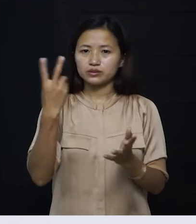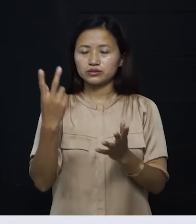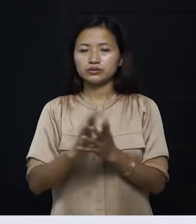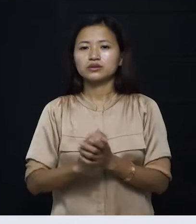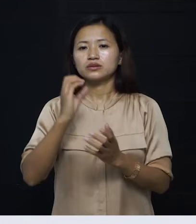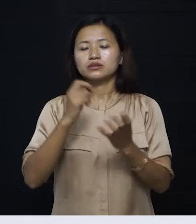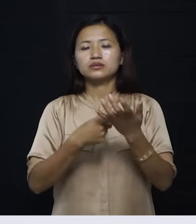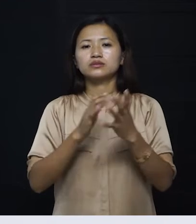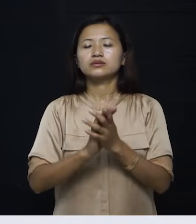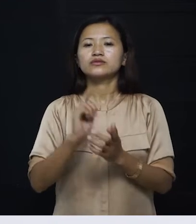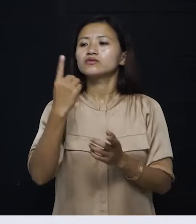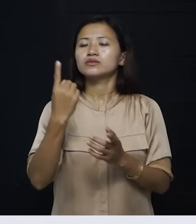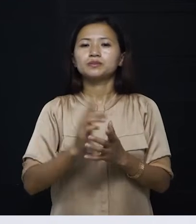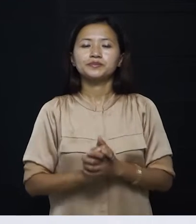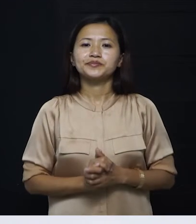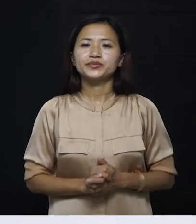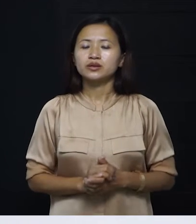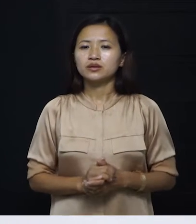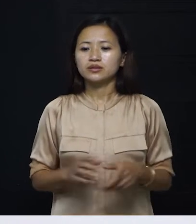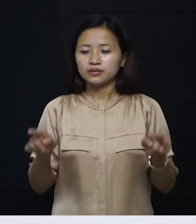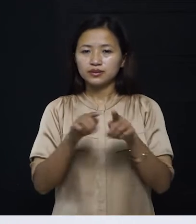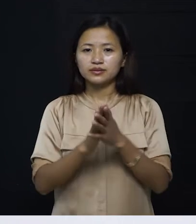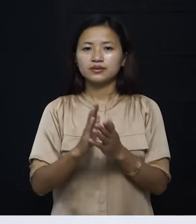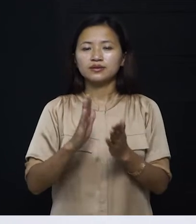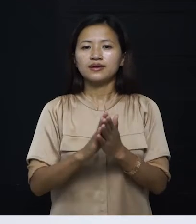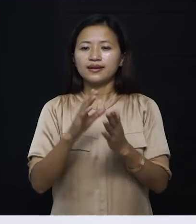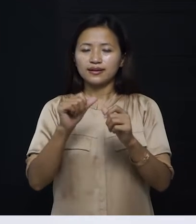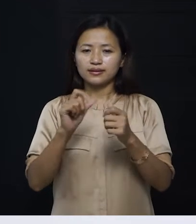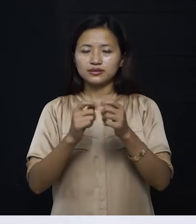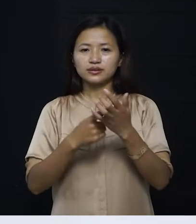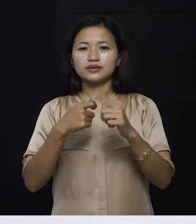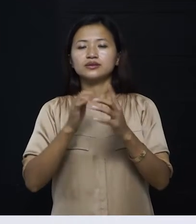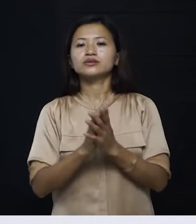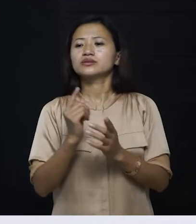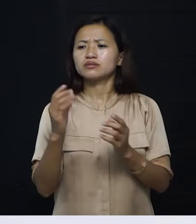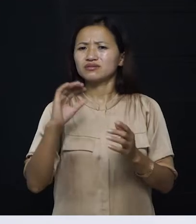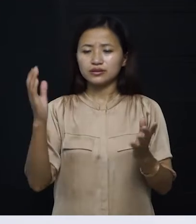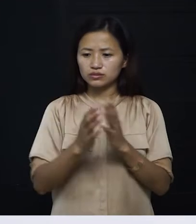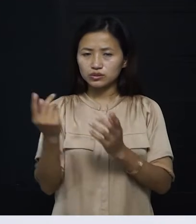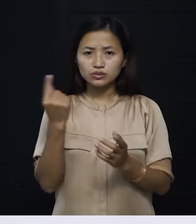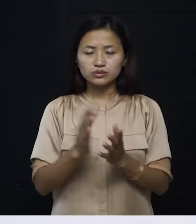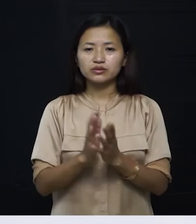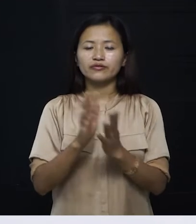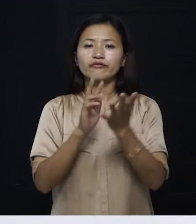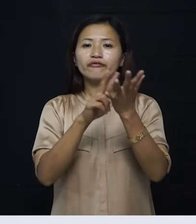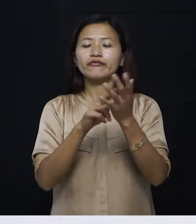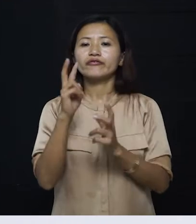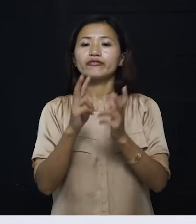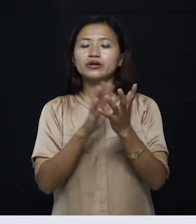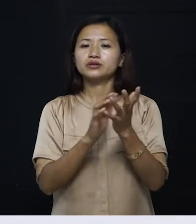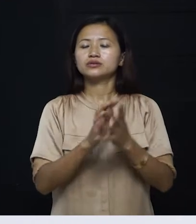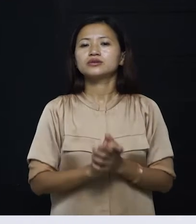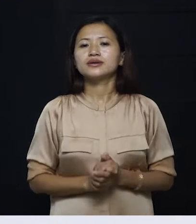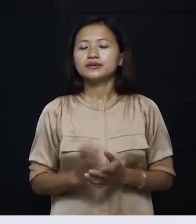Okay, then the second problem is, we call it as the lack of common unit of value. There was no value